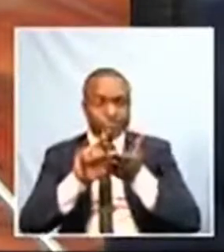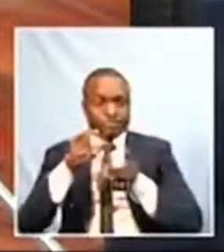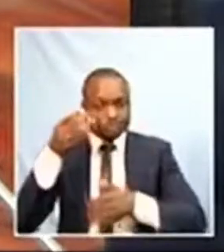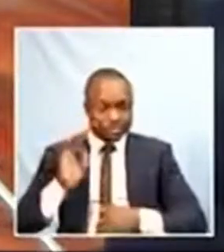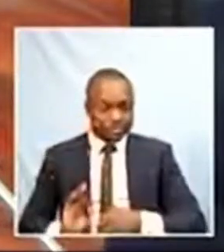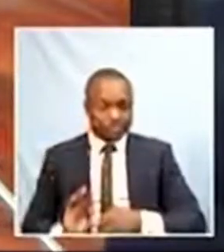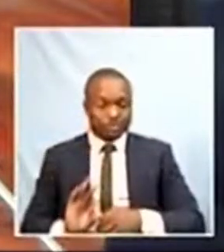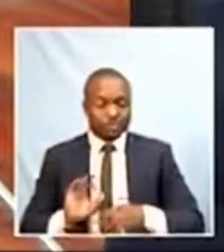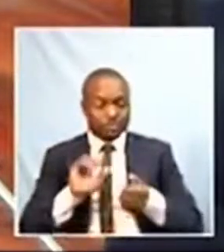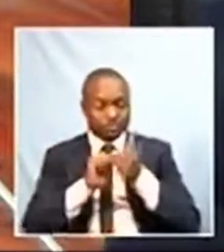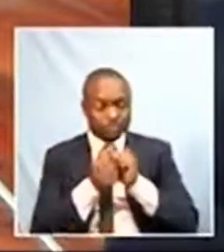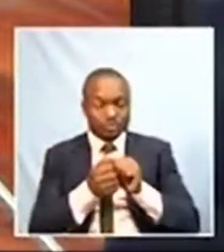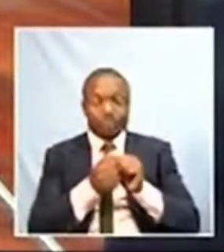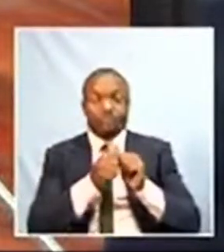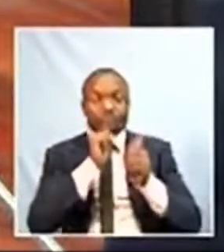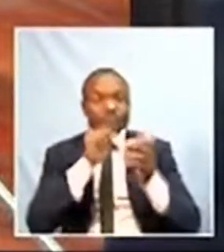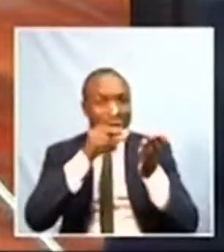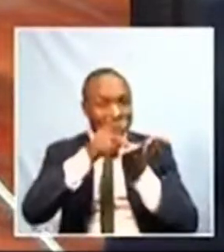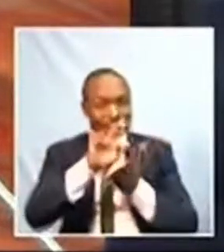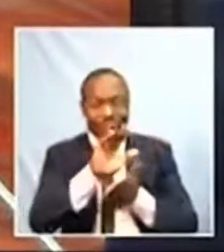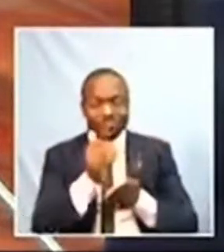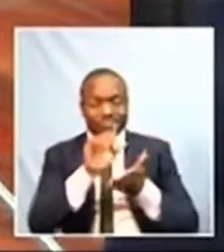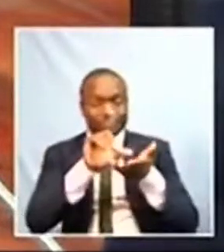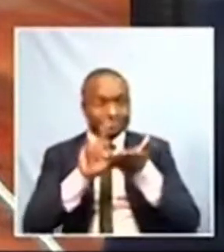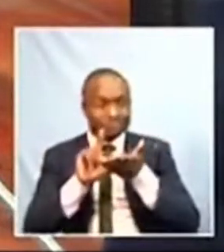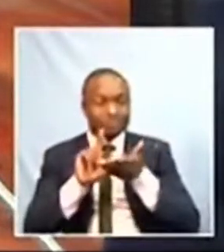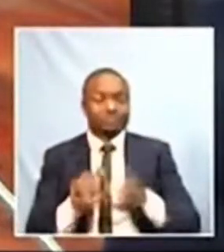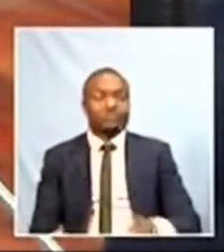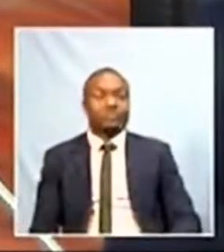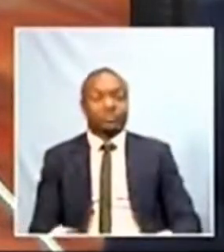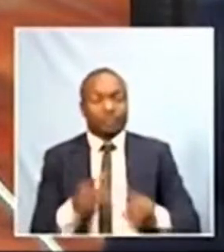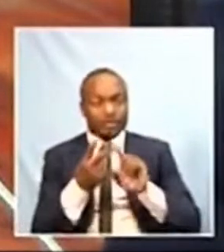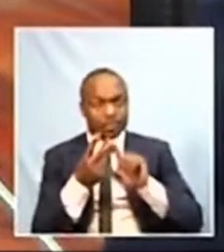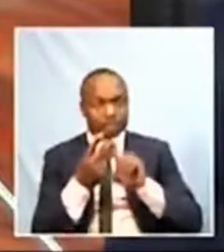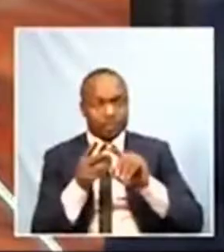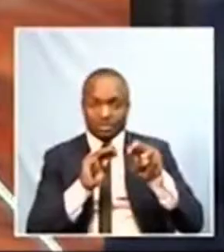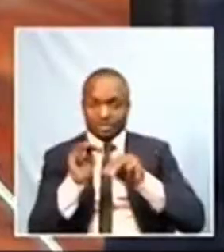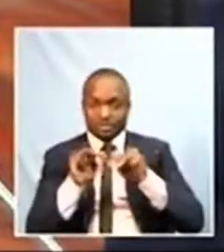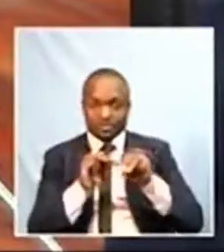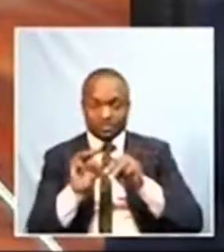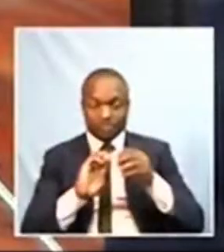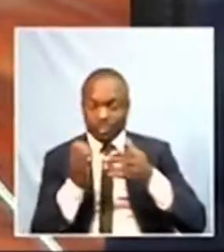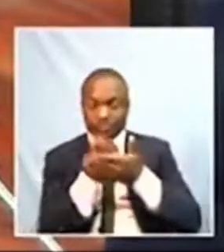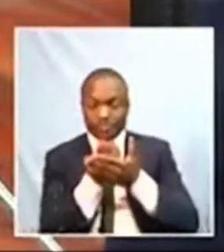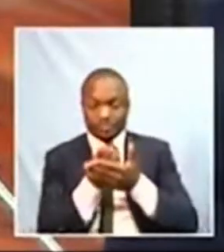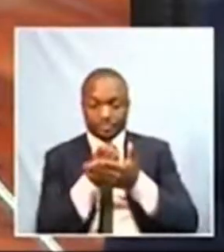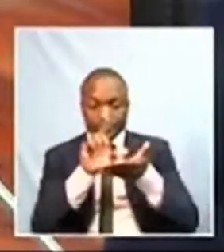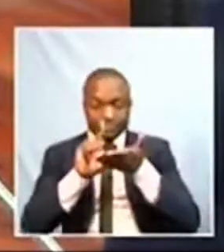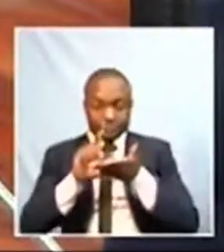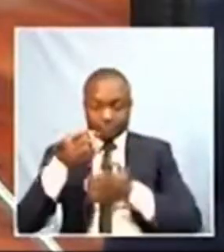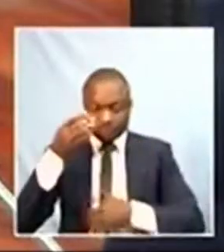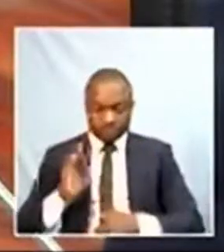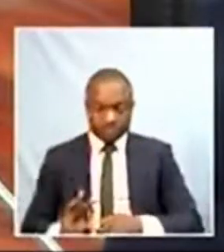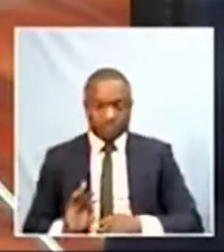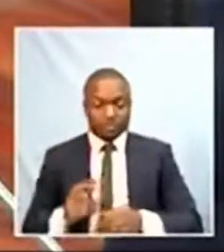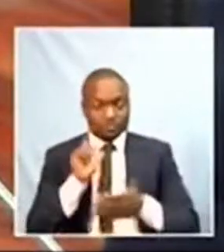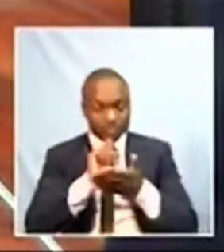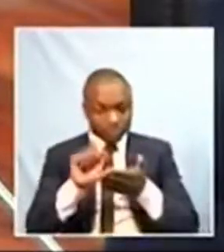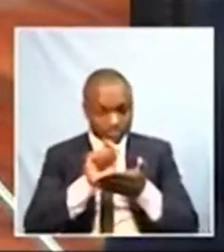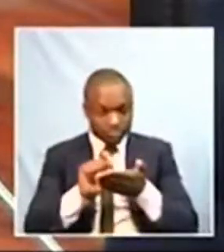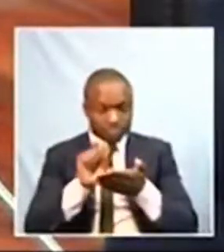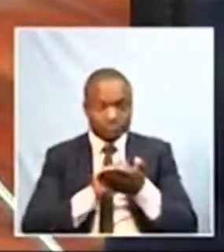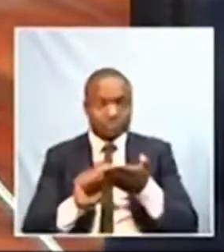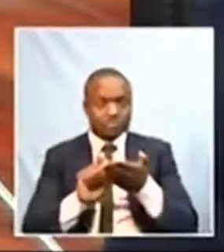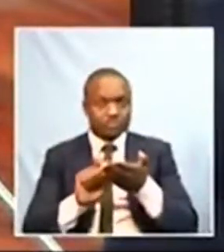the consequences of not paying back the loans. Secondly, management also engaged all the loan beneficiaries in writing